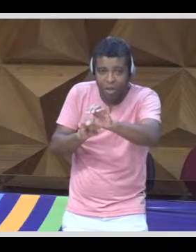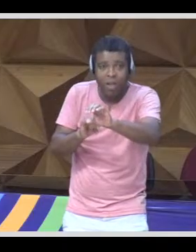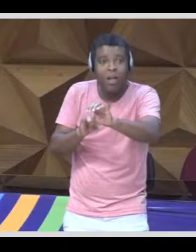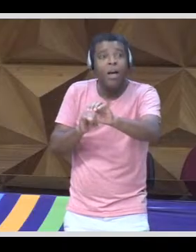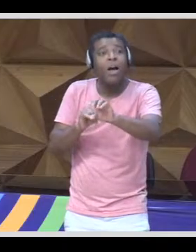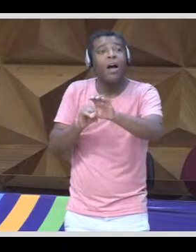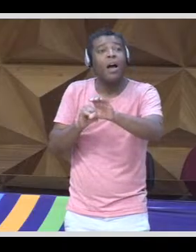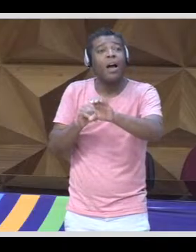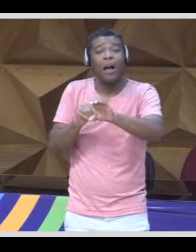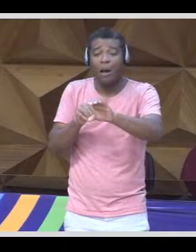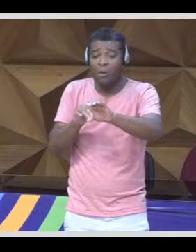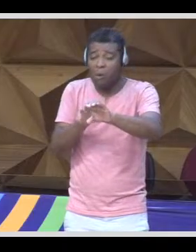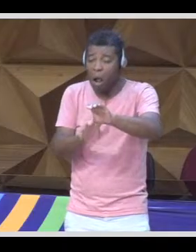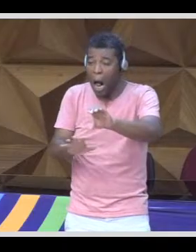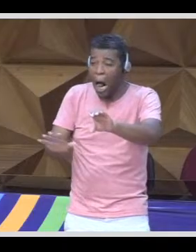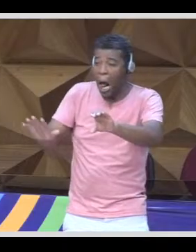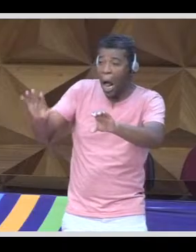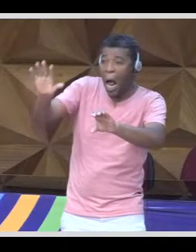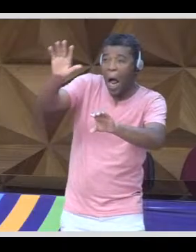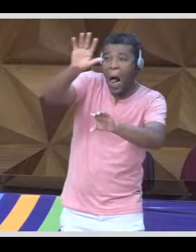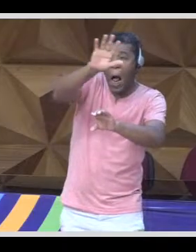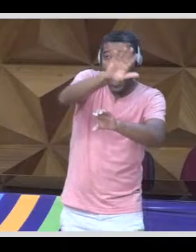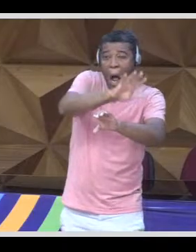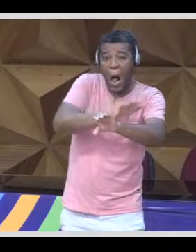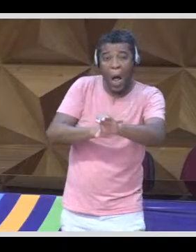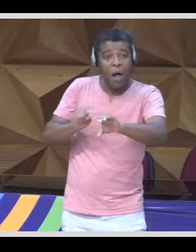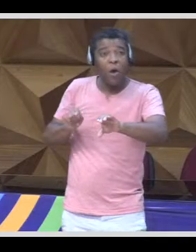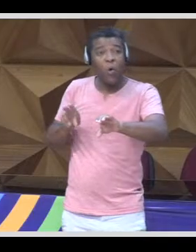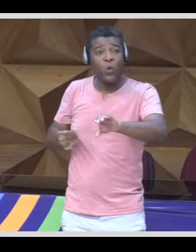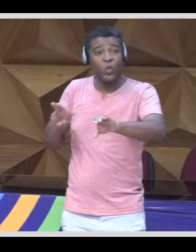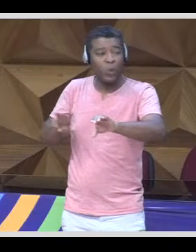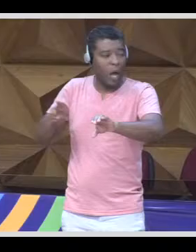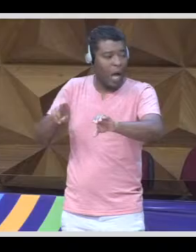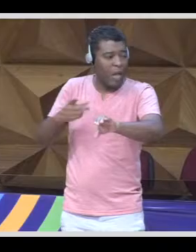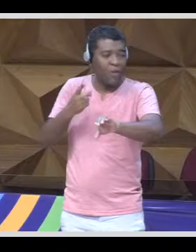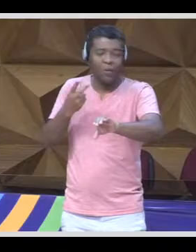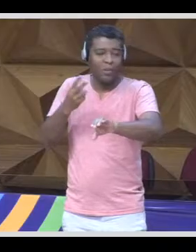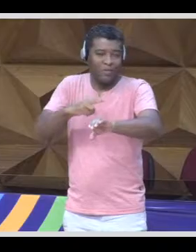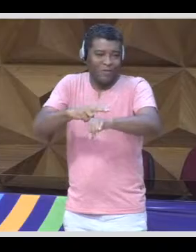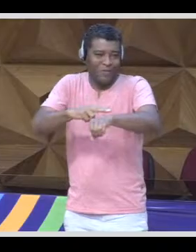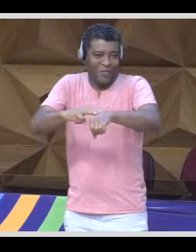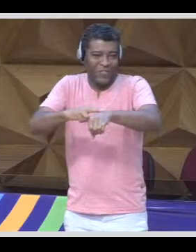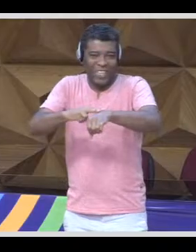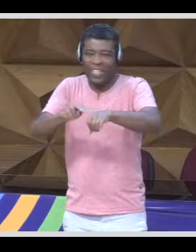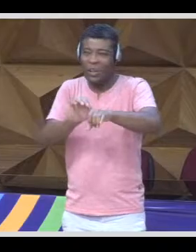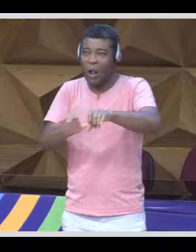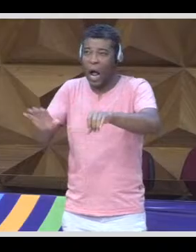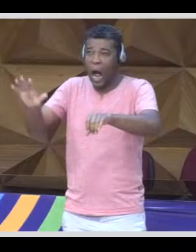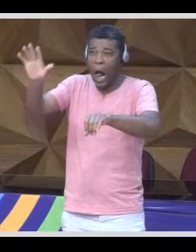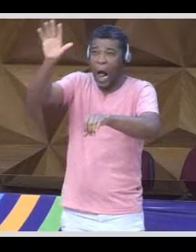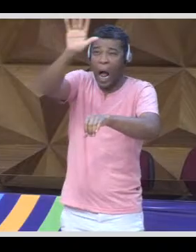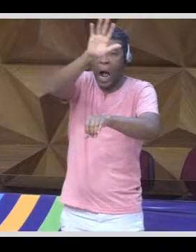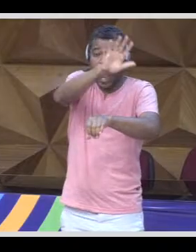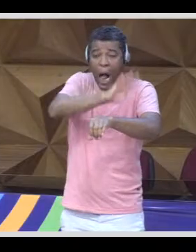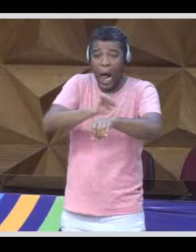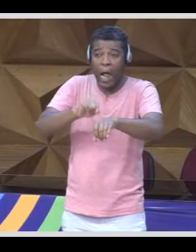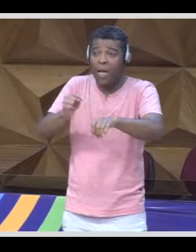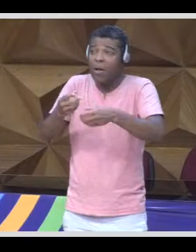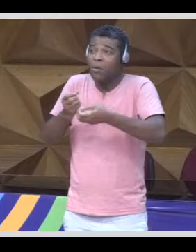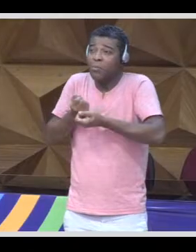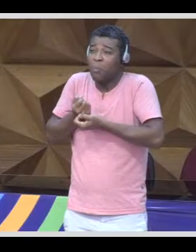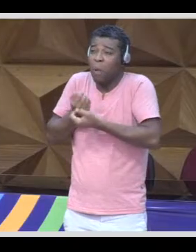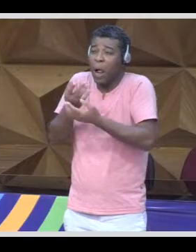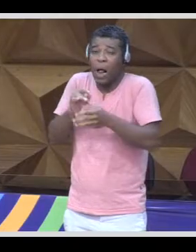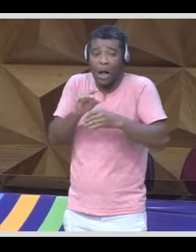of number of ideas, numbers of people eventually, they represent a large fraction of the messages. So this